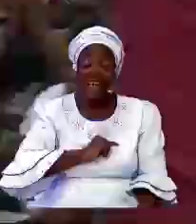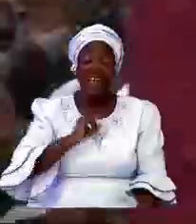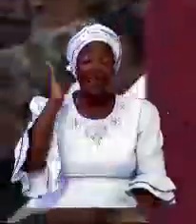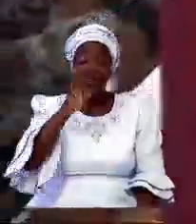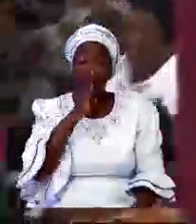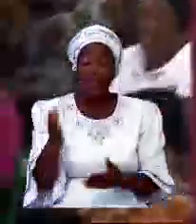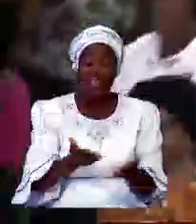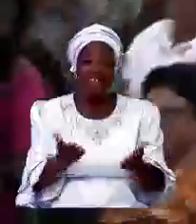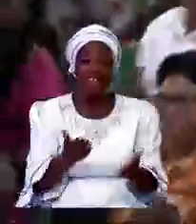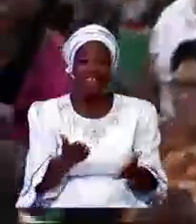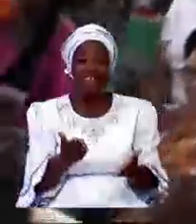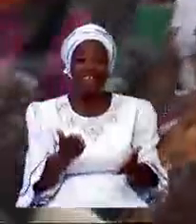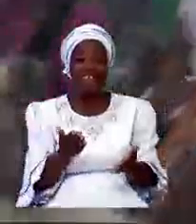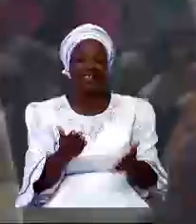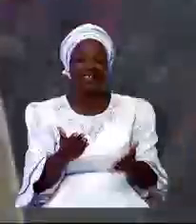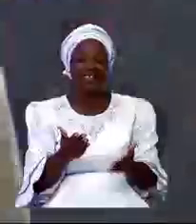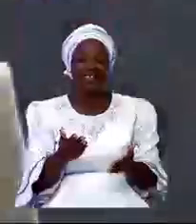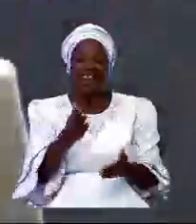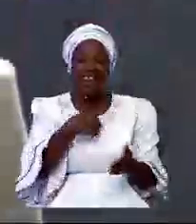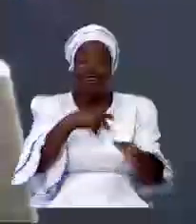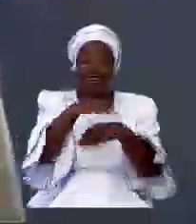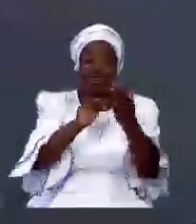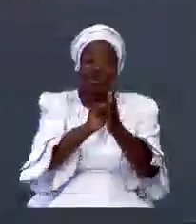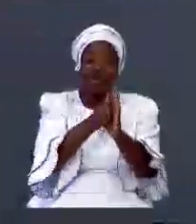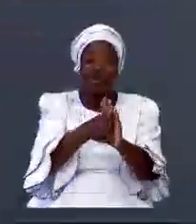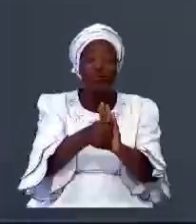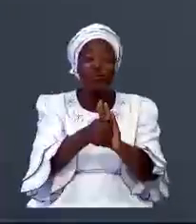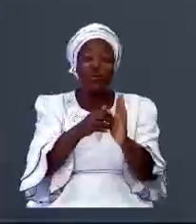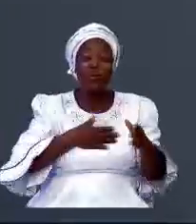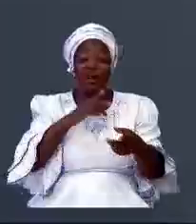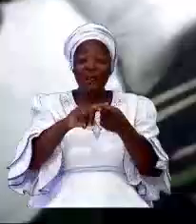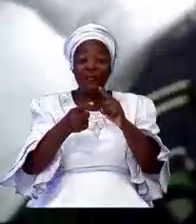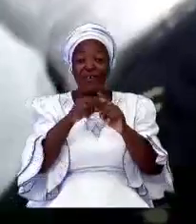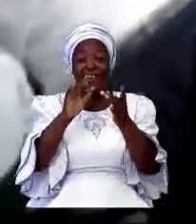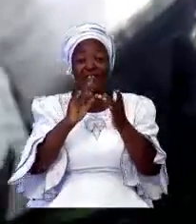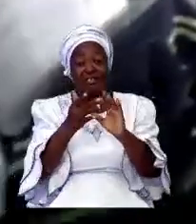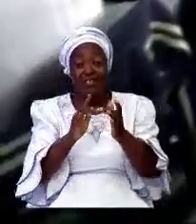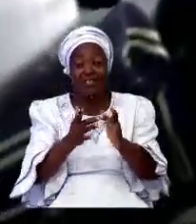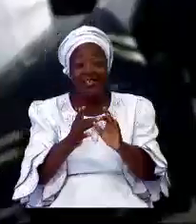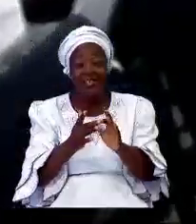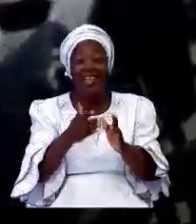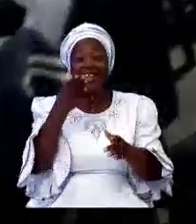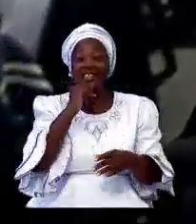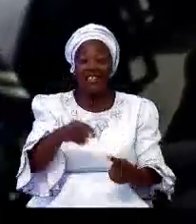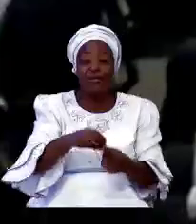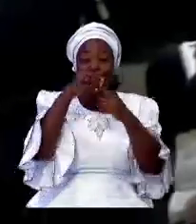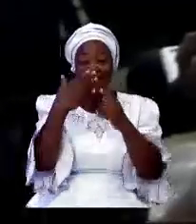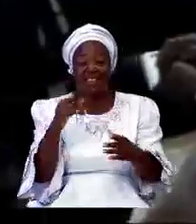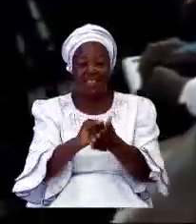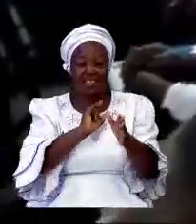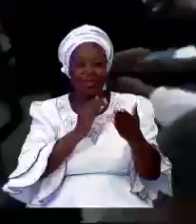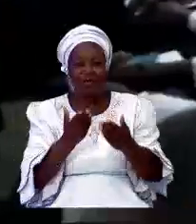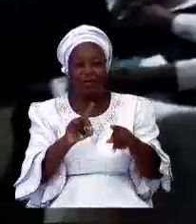I will be here. I said, I will be here. And all those online,